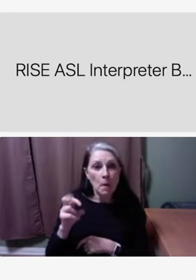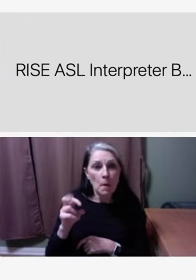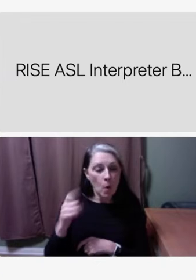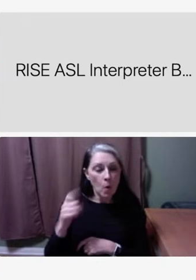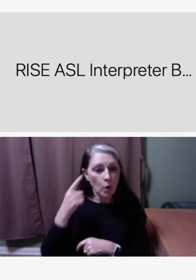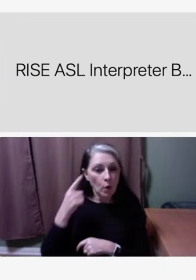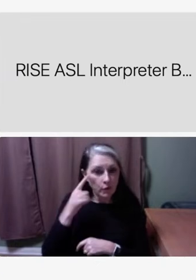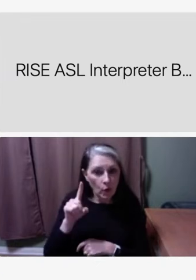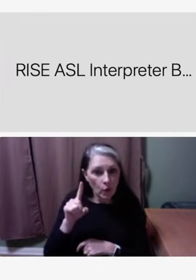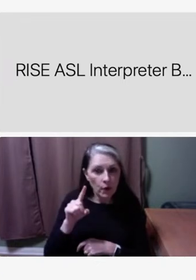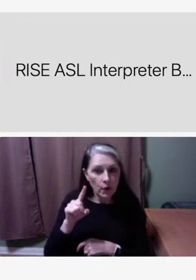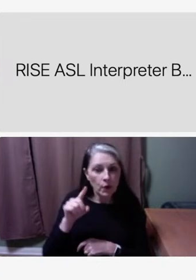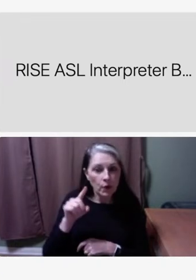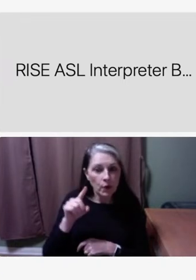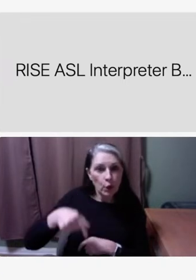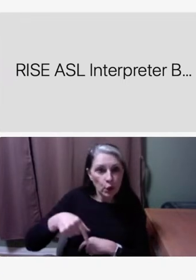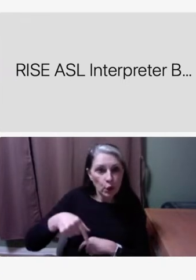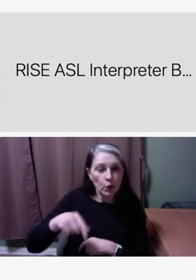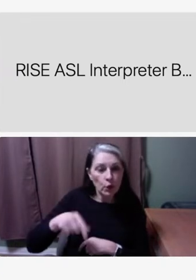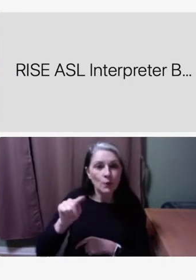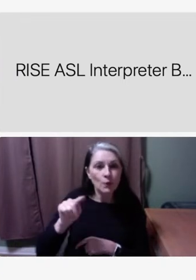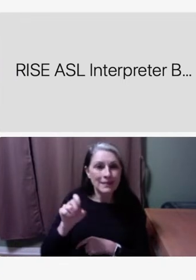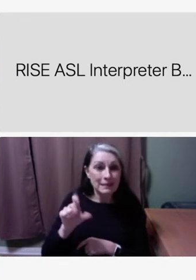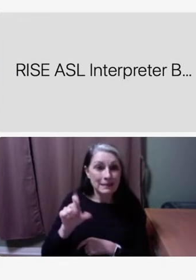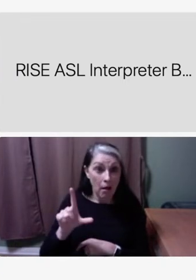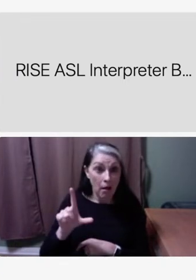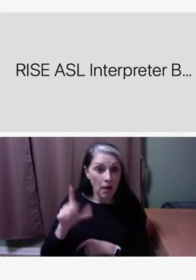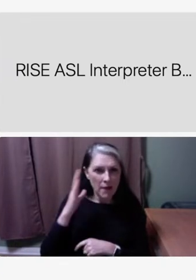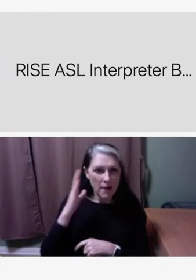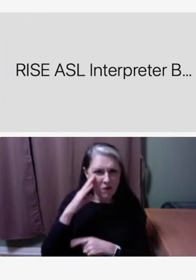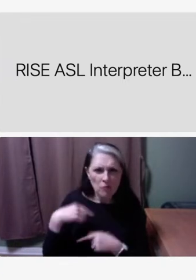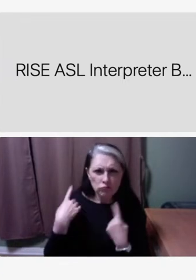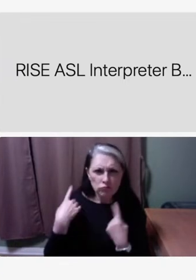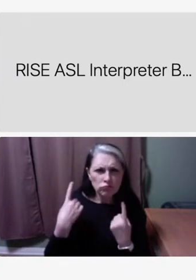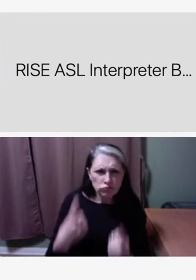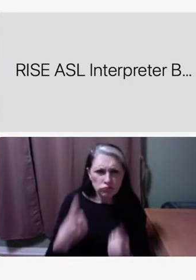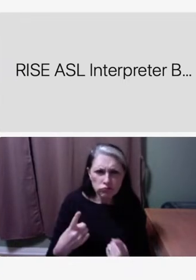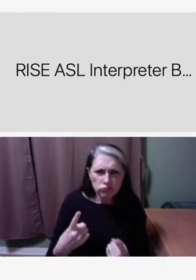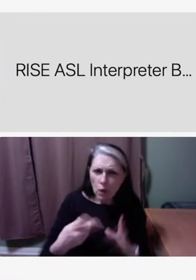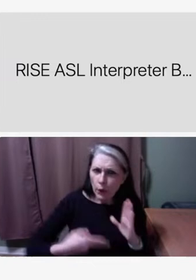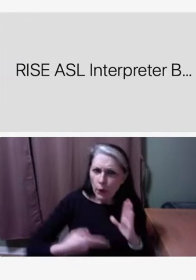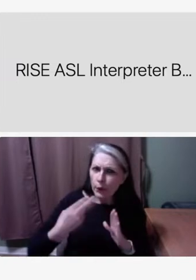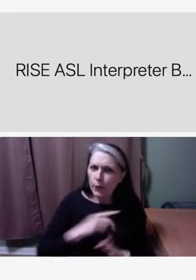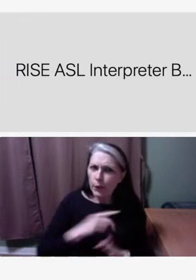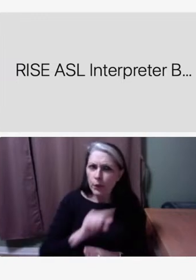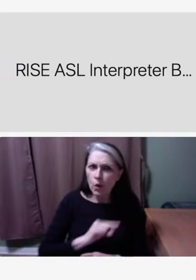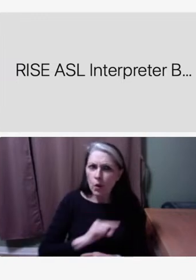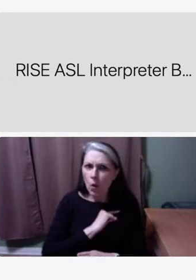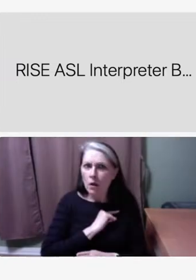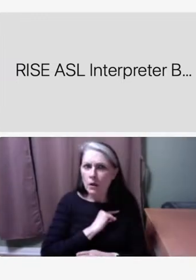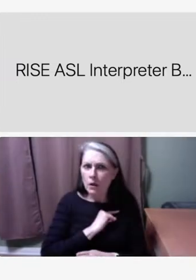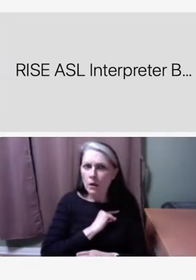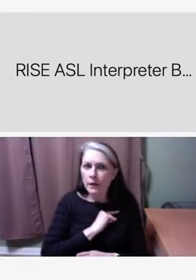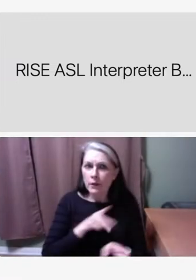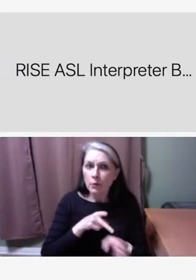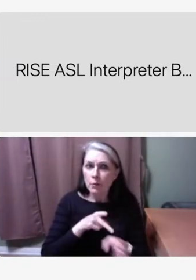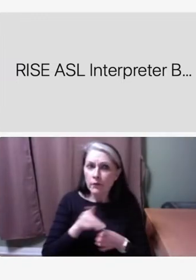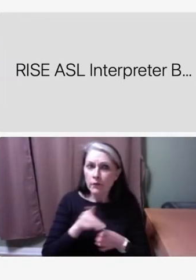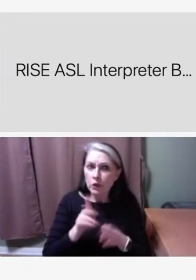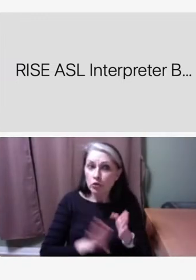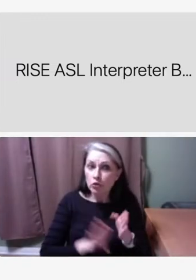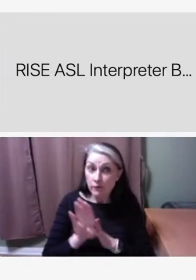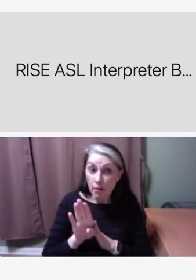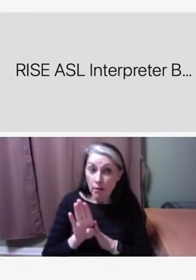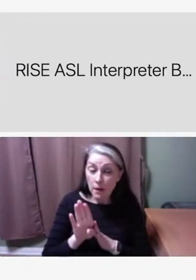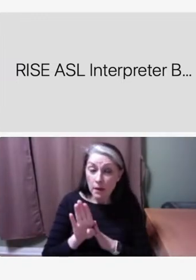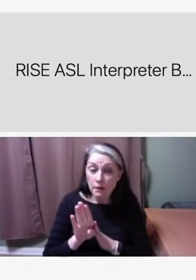QTEL for years and years, and it has been the highest quality quality of professional development. How you got them to